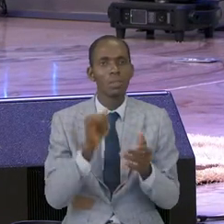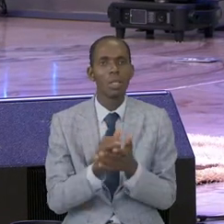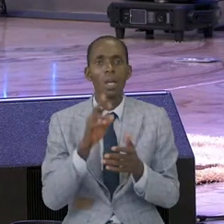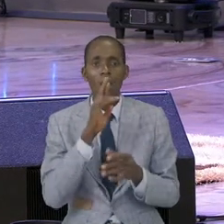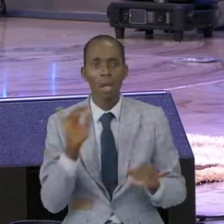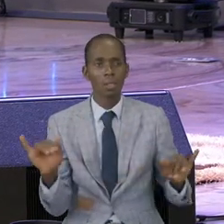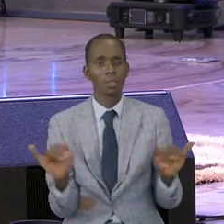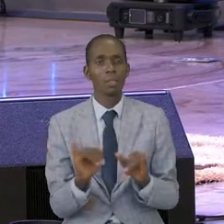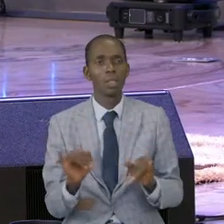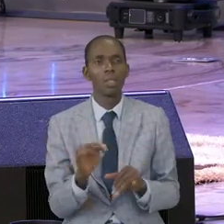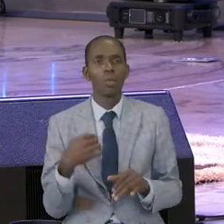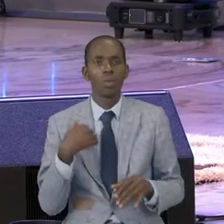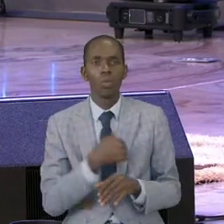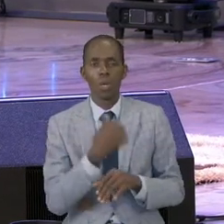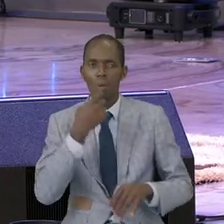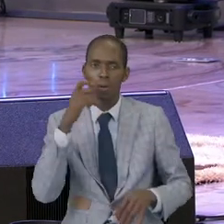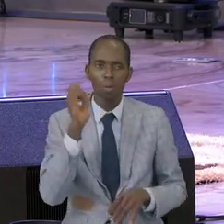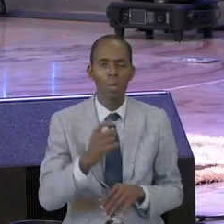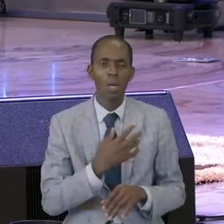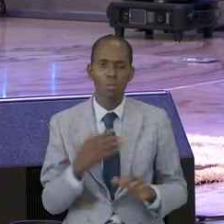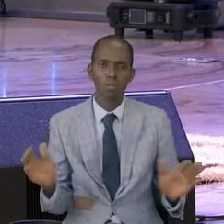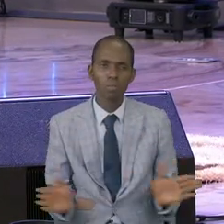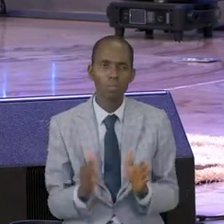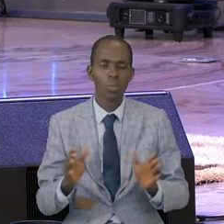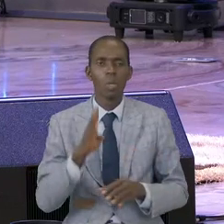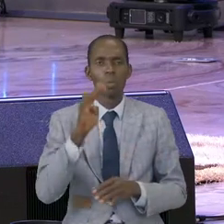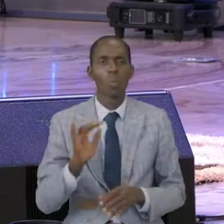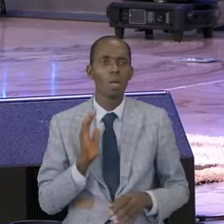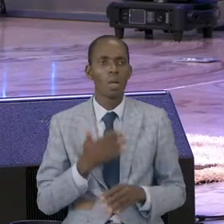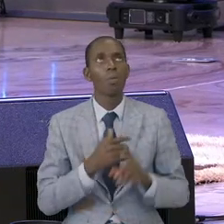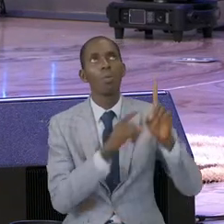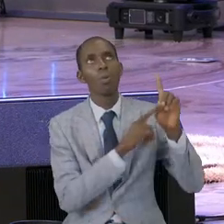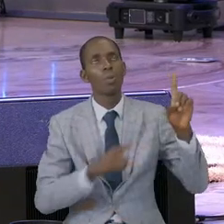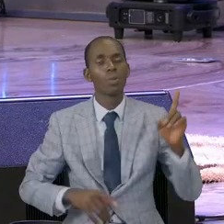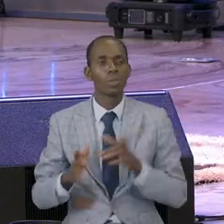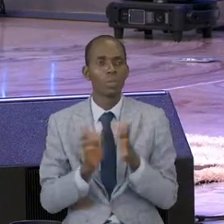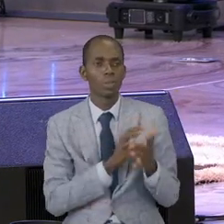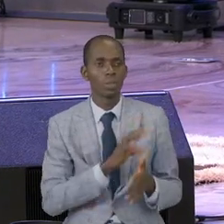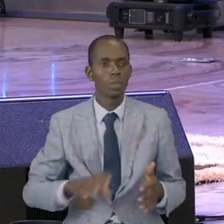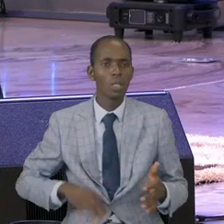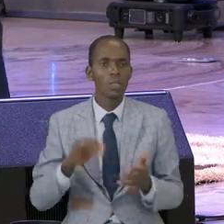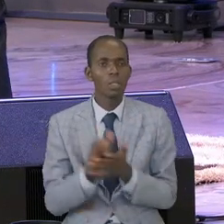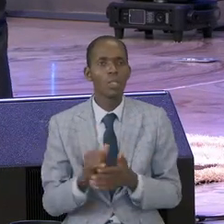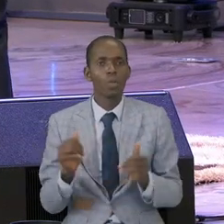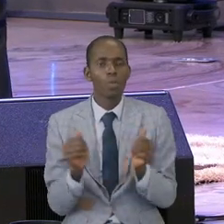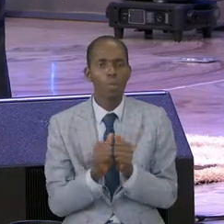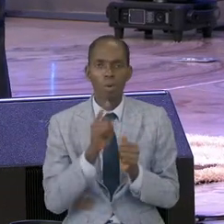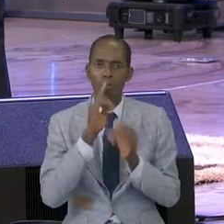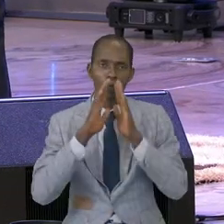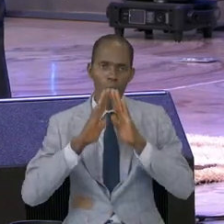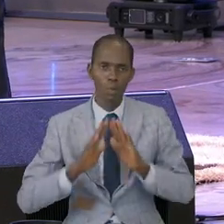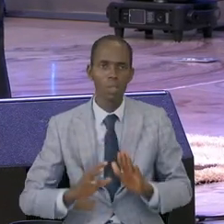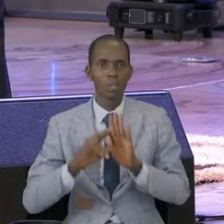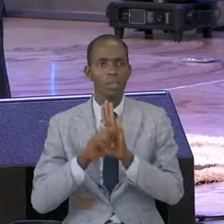that are such we command and exhort by our Lord Jesus Christ, that with